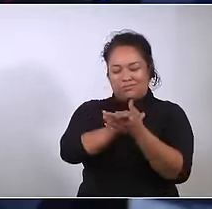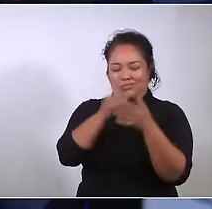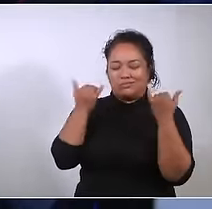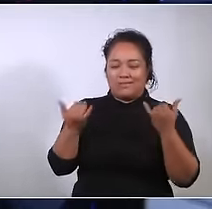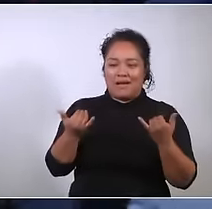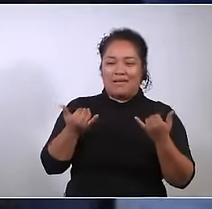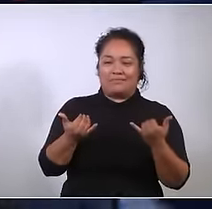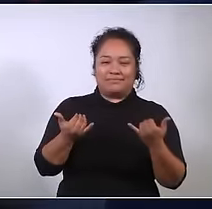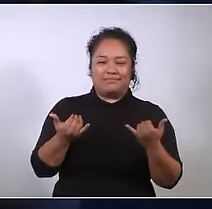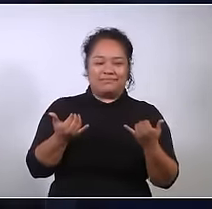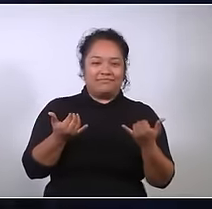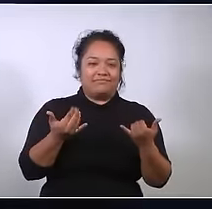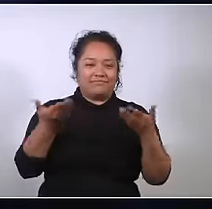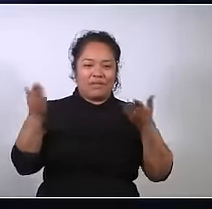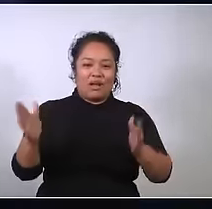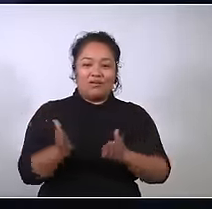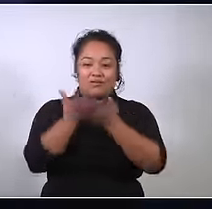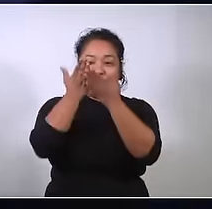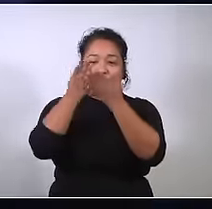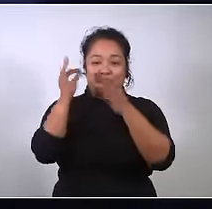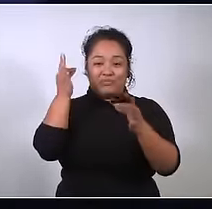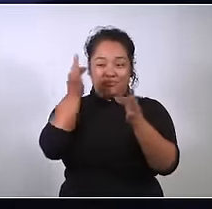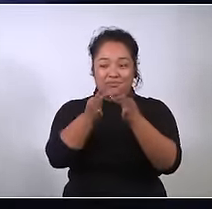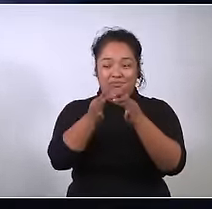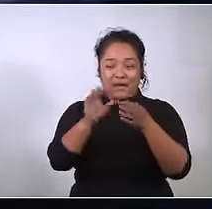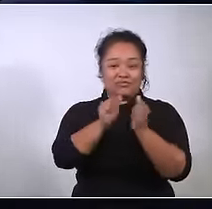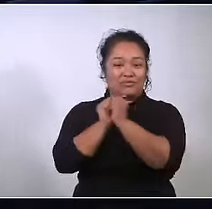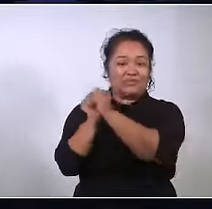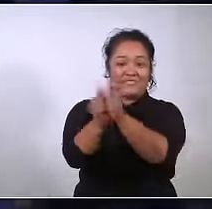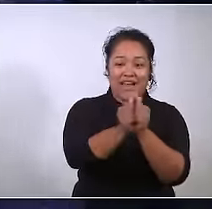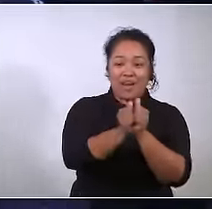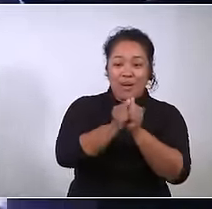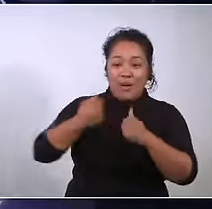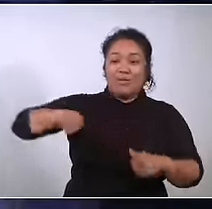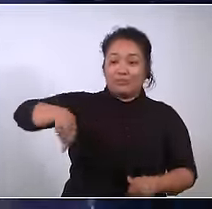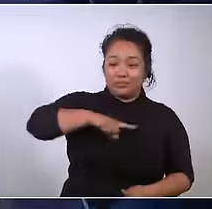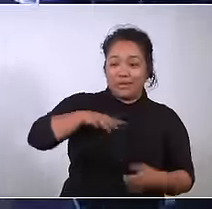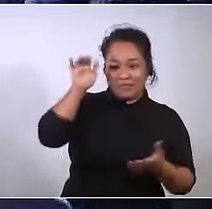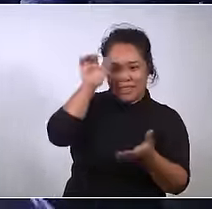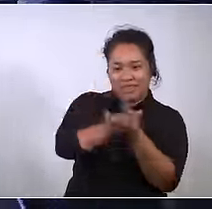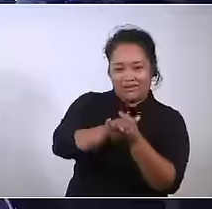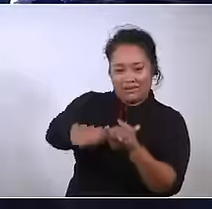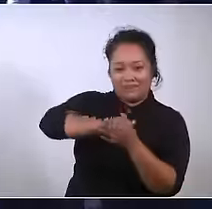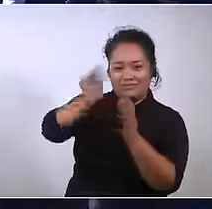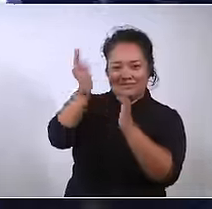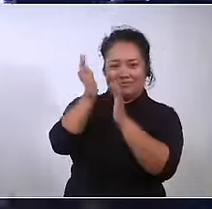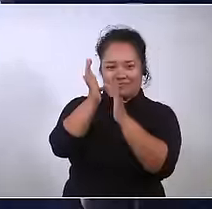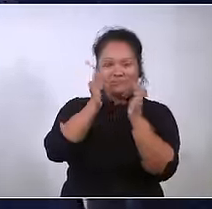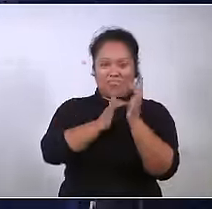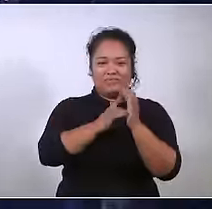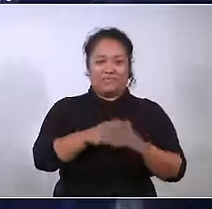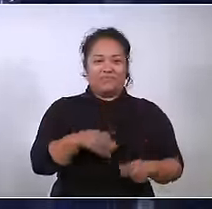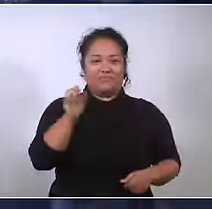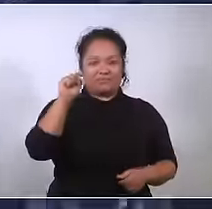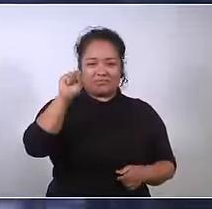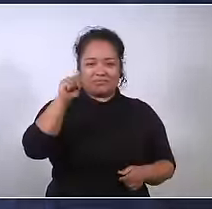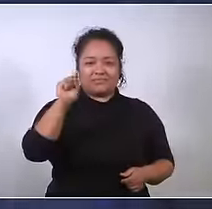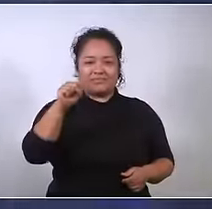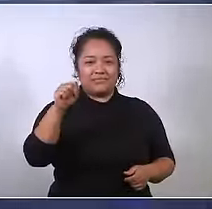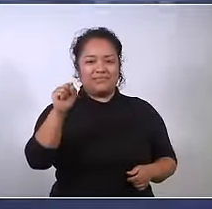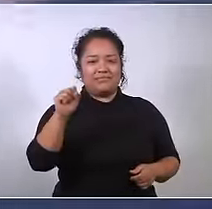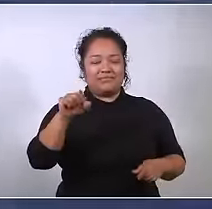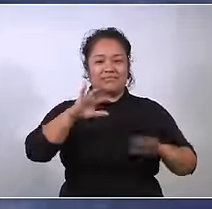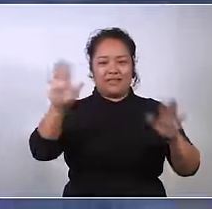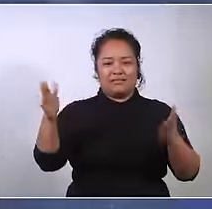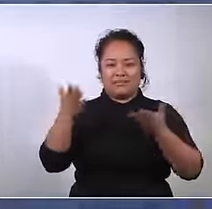lift it up in faith? All together say, we believe Jesus, we believe Jesus. Come on, we